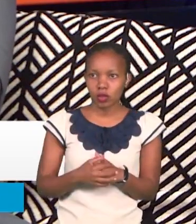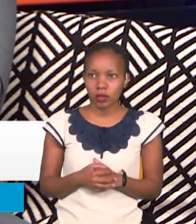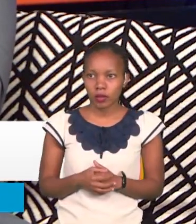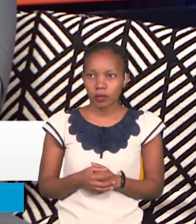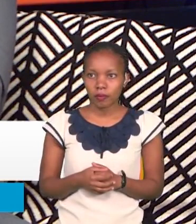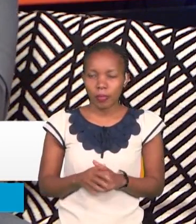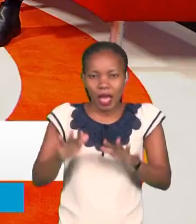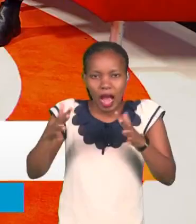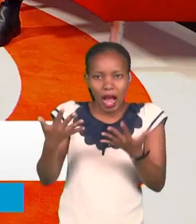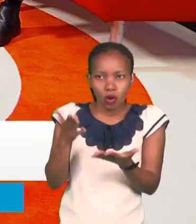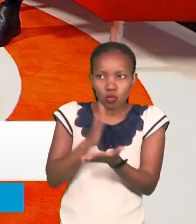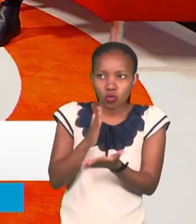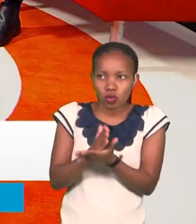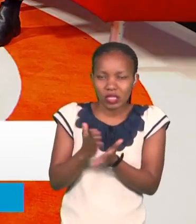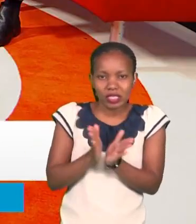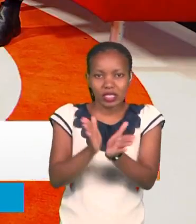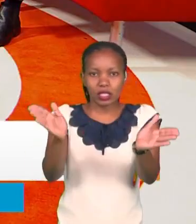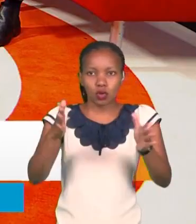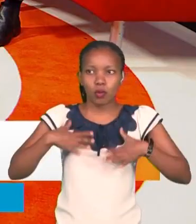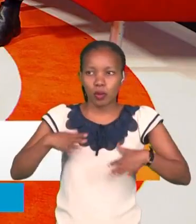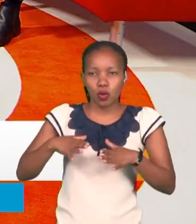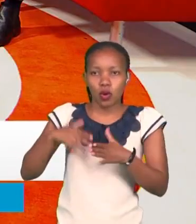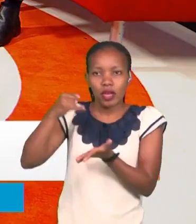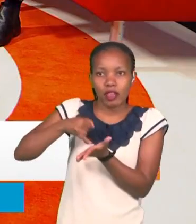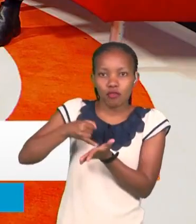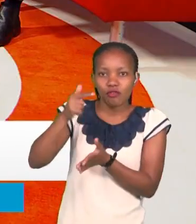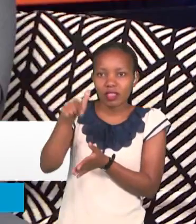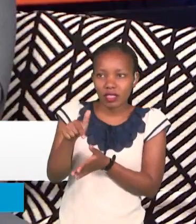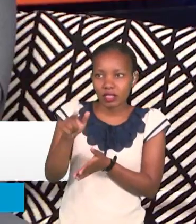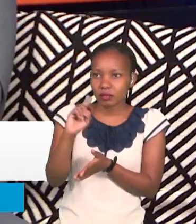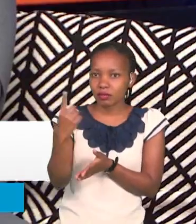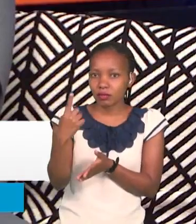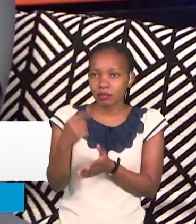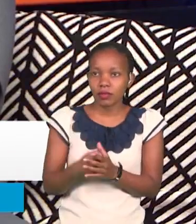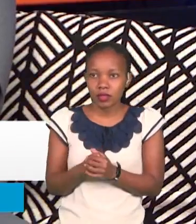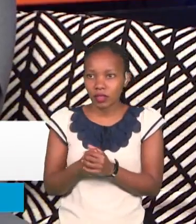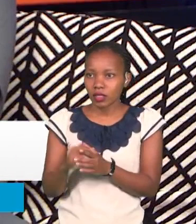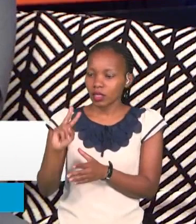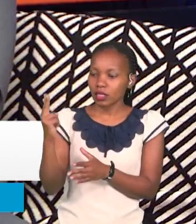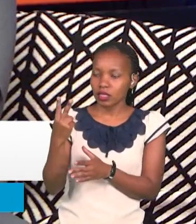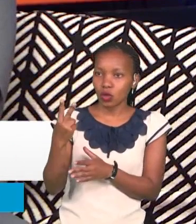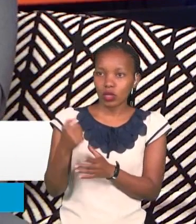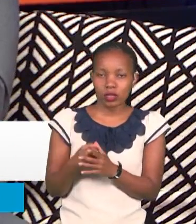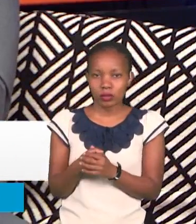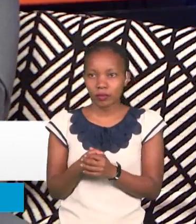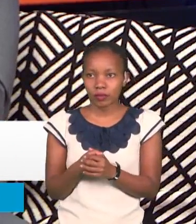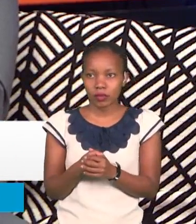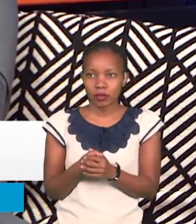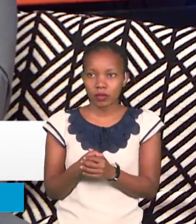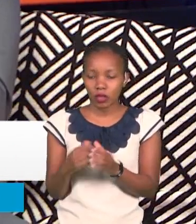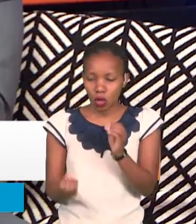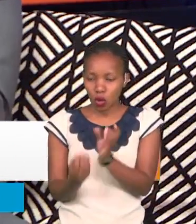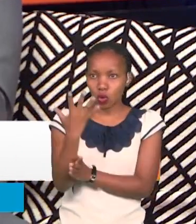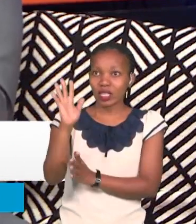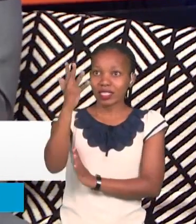So how exactly can the general public be involved in this? That's the first part of the question. Now, the second part to you, Matthew, is growing trees